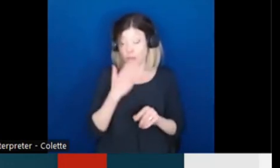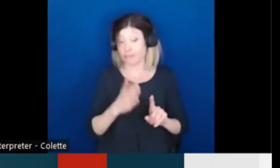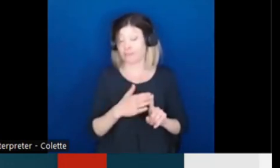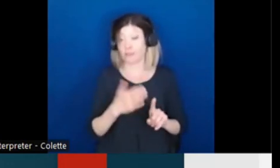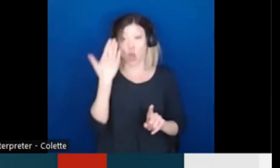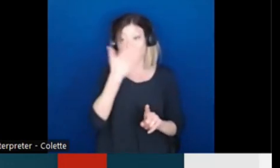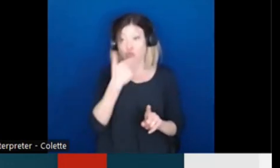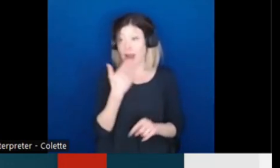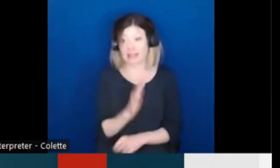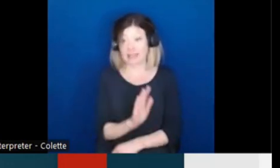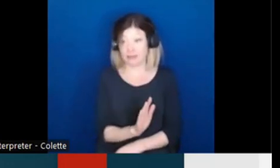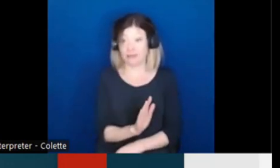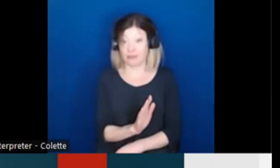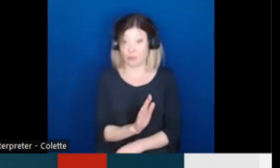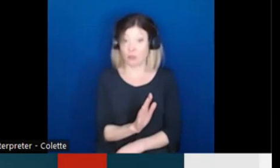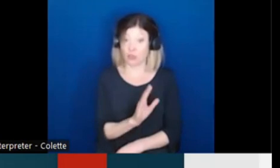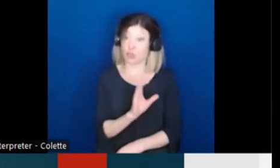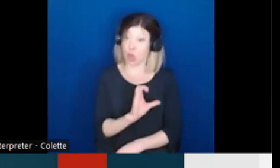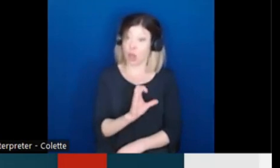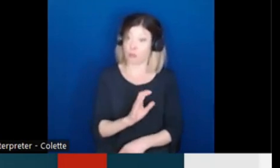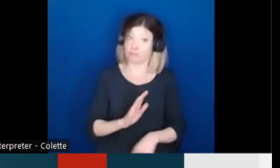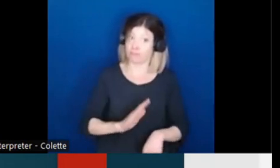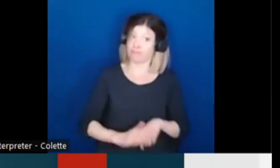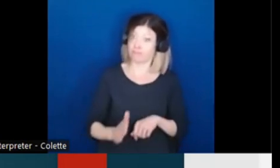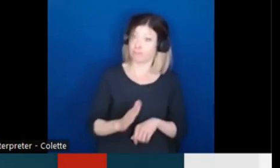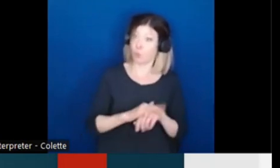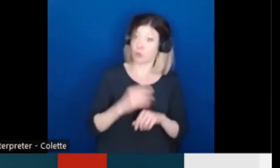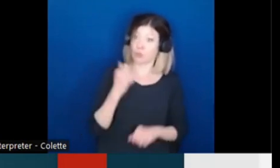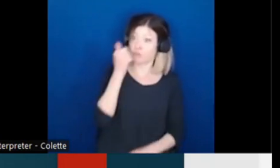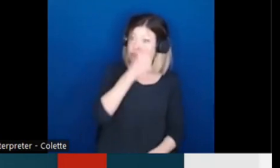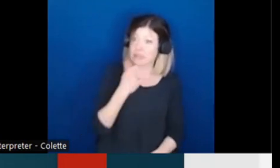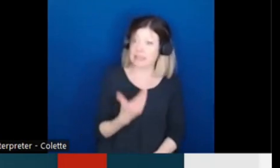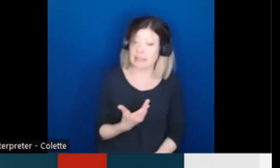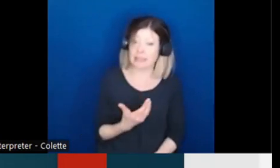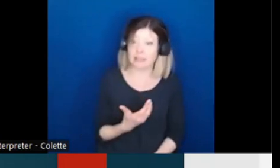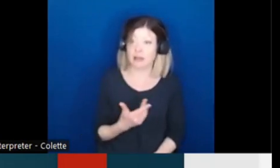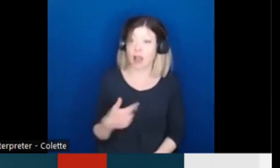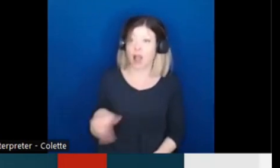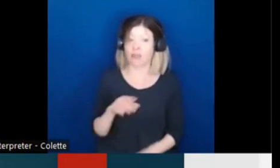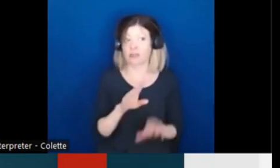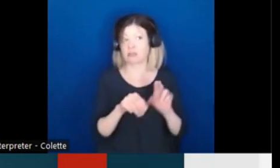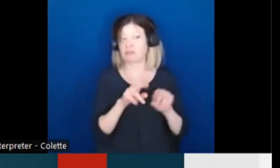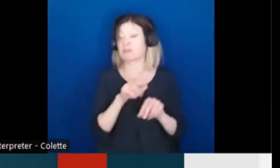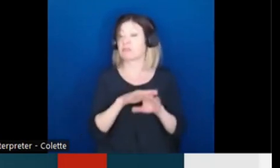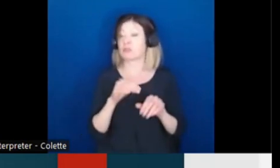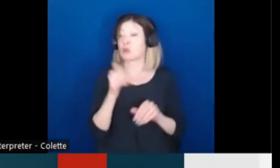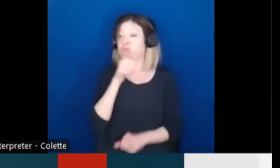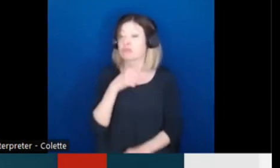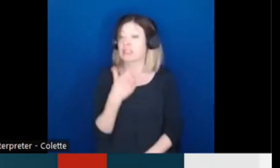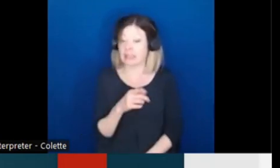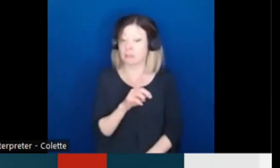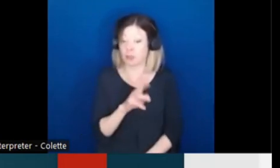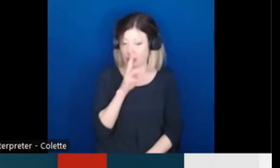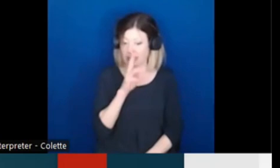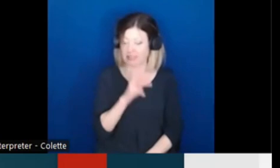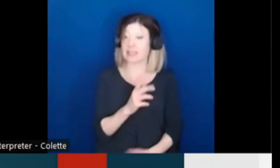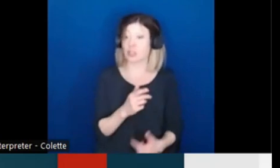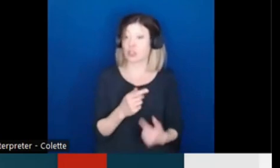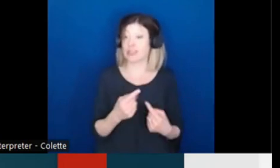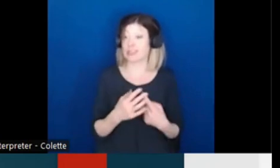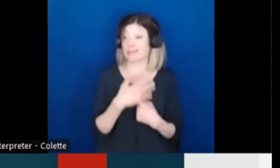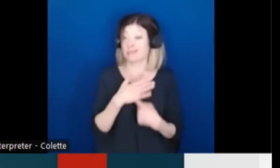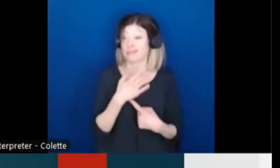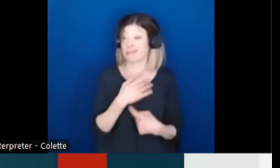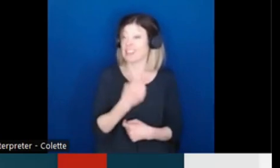which is something that bothered her. But you can see there, it's quite a clever little caricature. She's having a laugh at her own